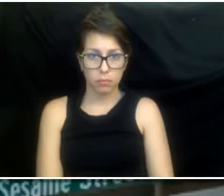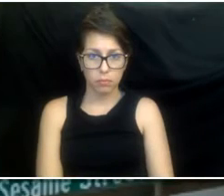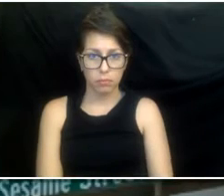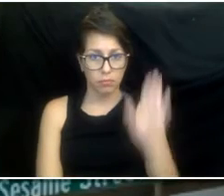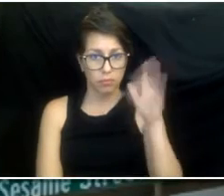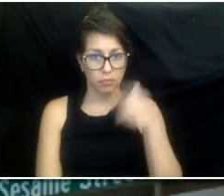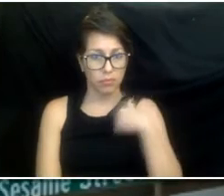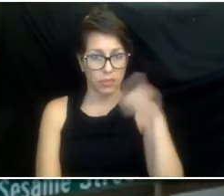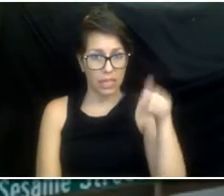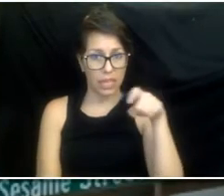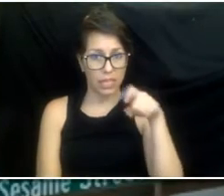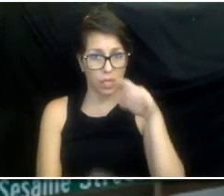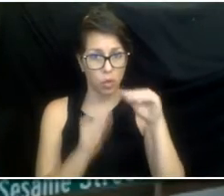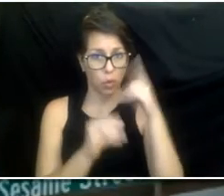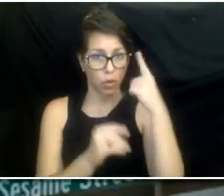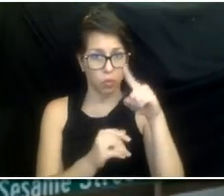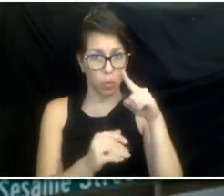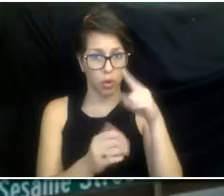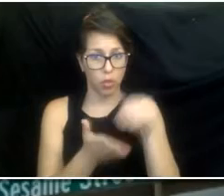death